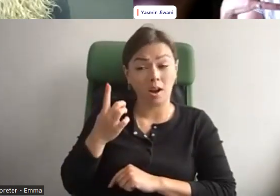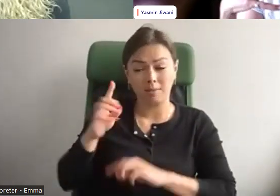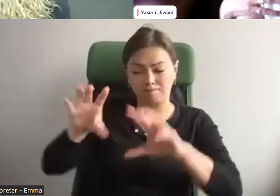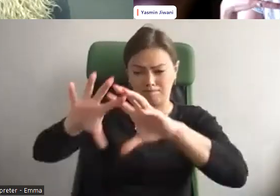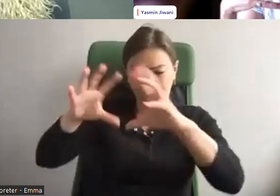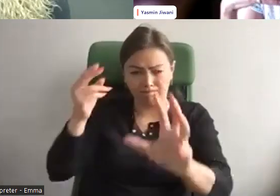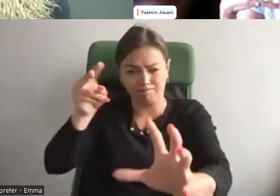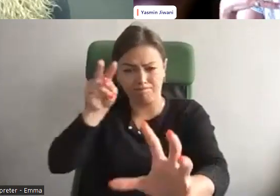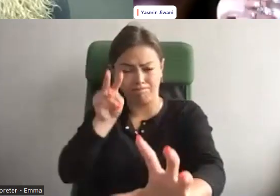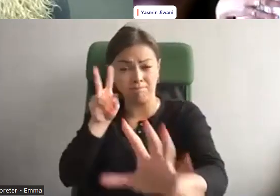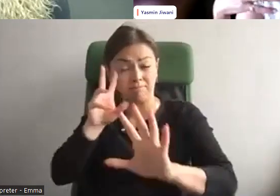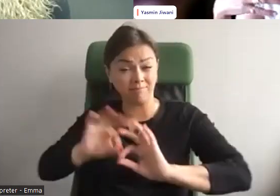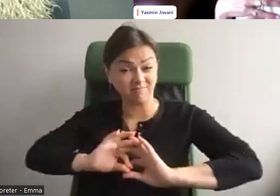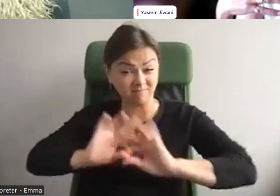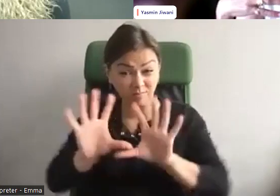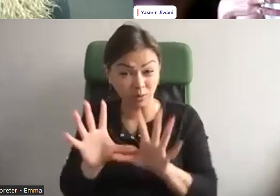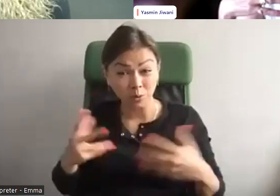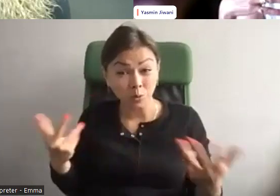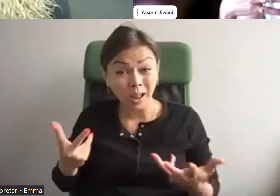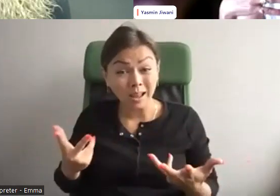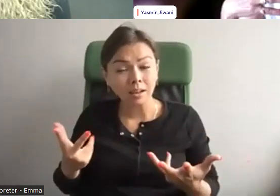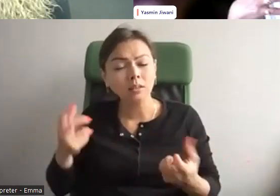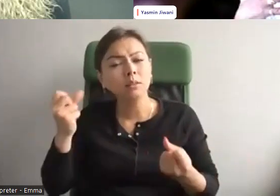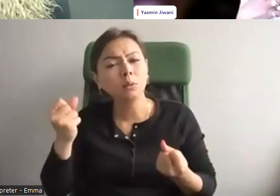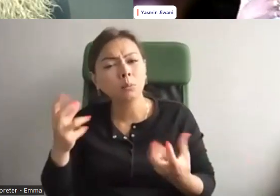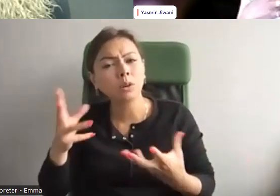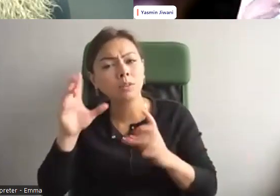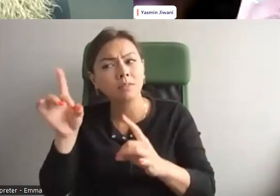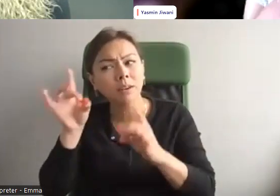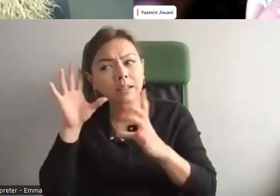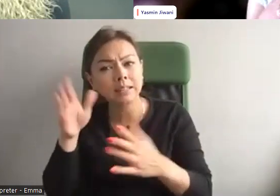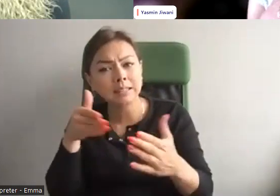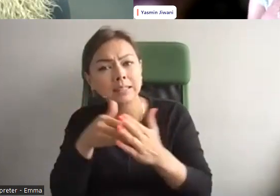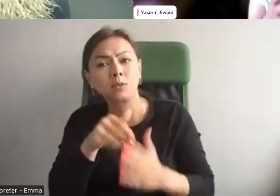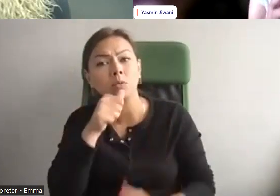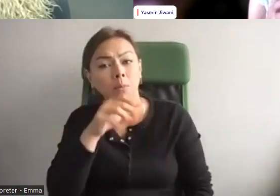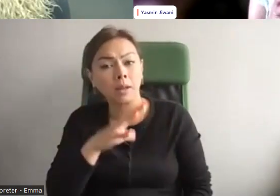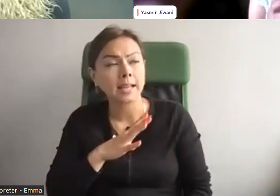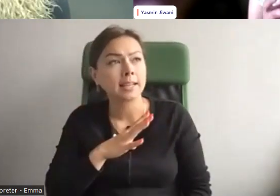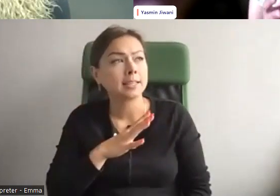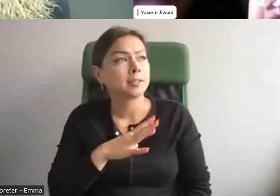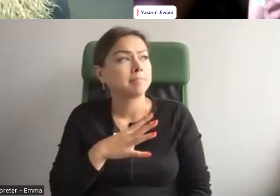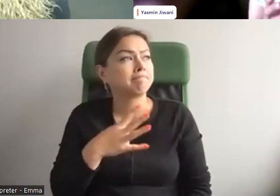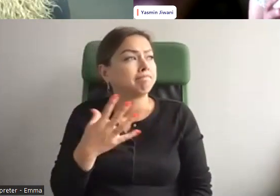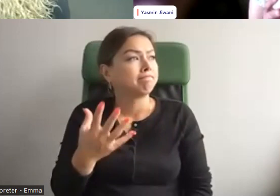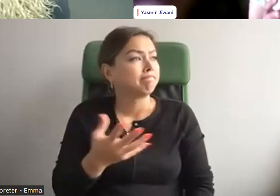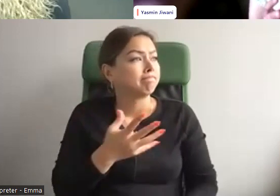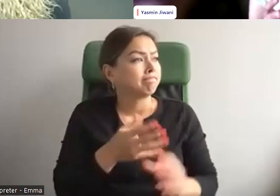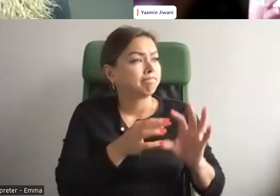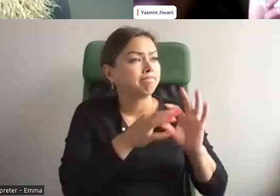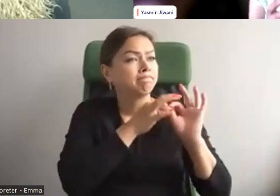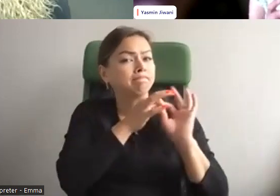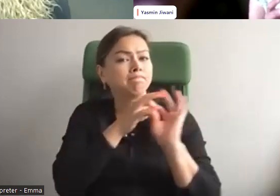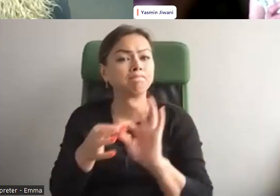much of the violence, the reporting on violence against women sort of is glued to common